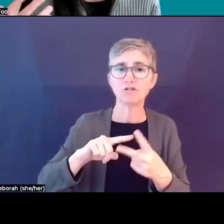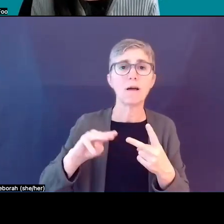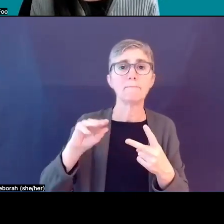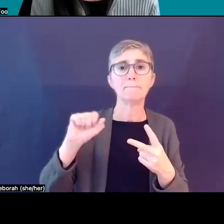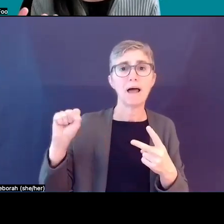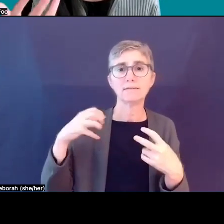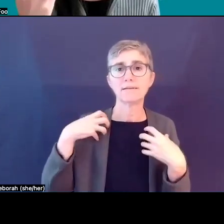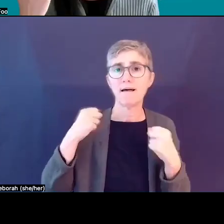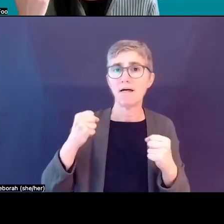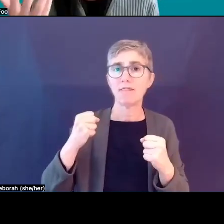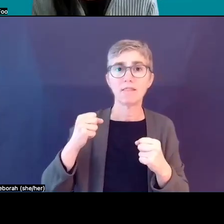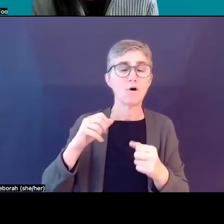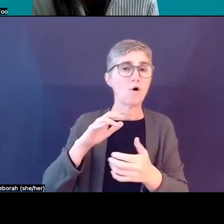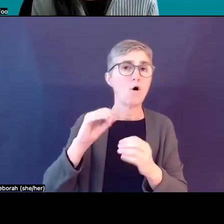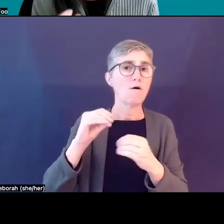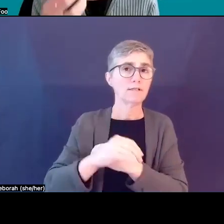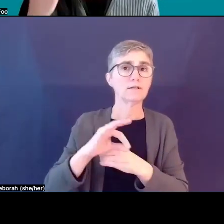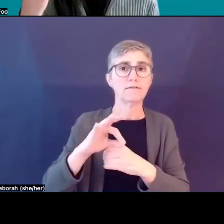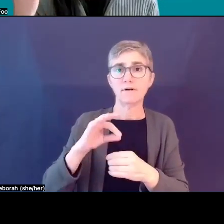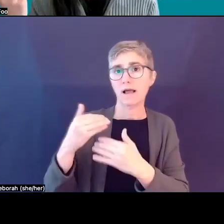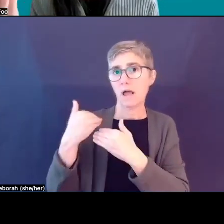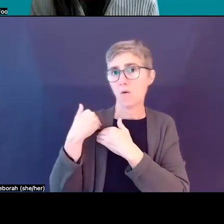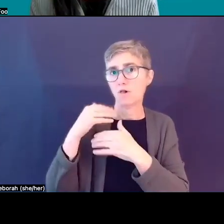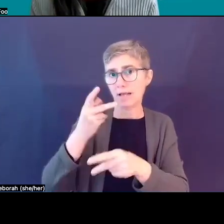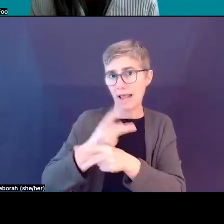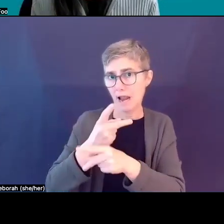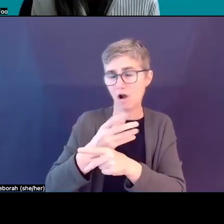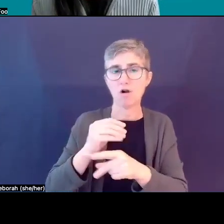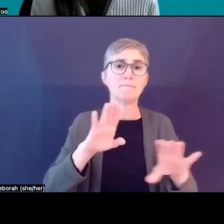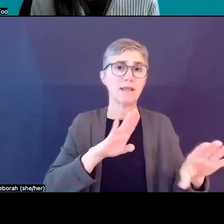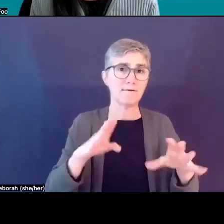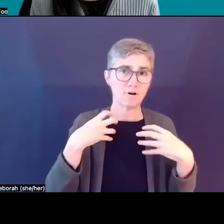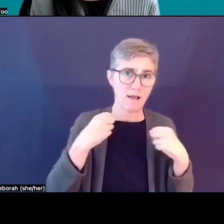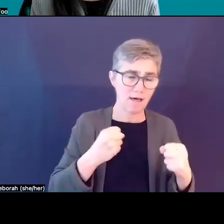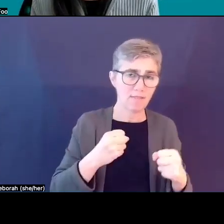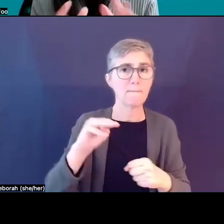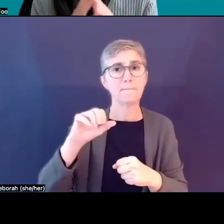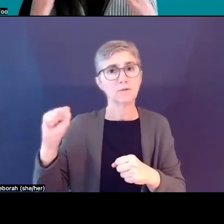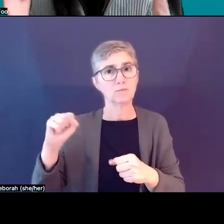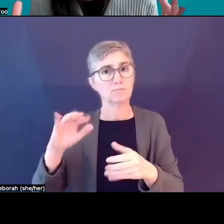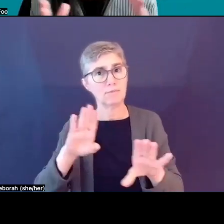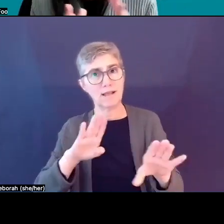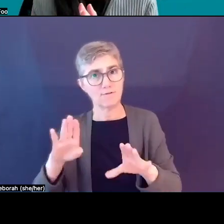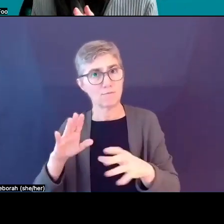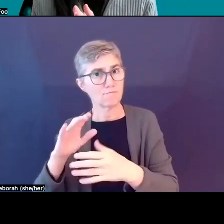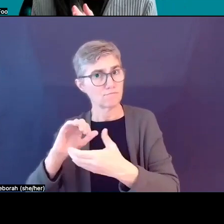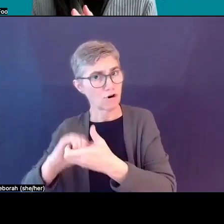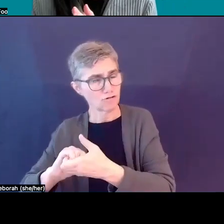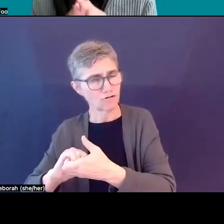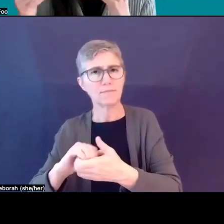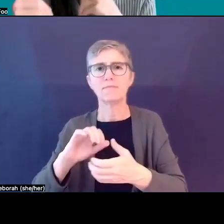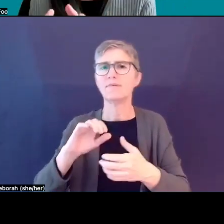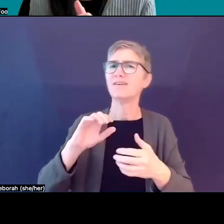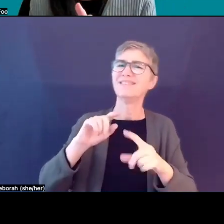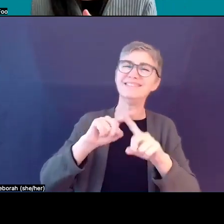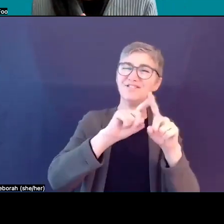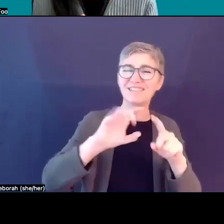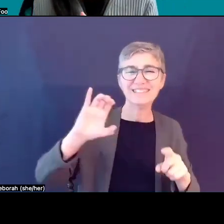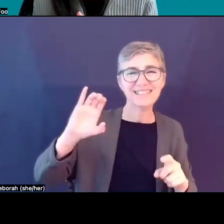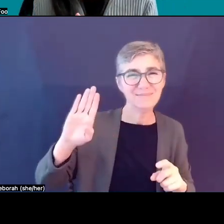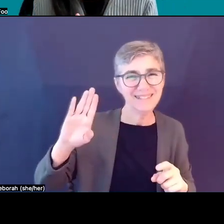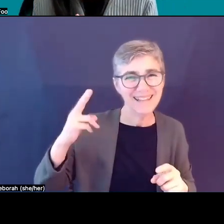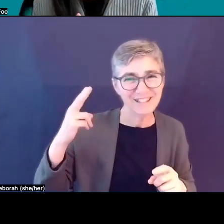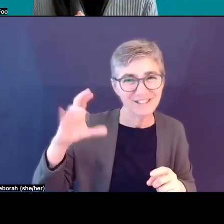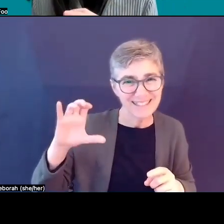of Accountable Care and Behavioral Health, Massachusetts Behavioral Partnership and the network of CBHCs, as well as Behavioral